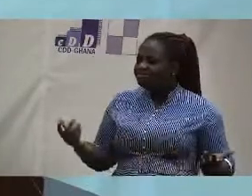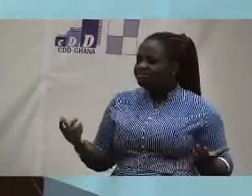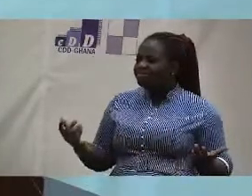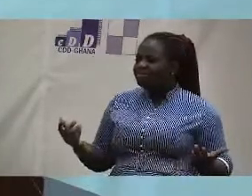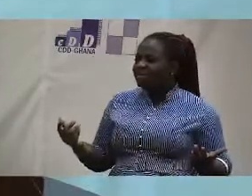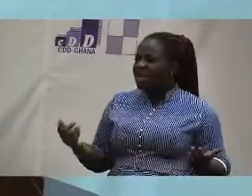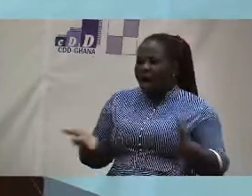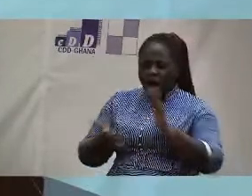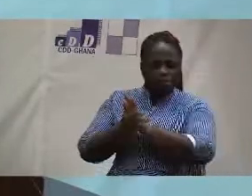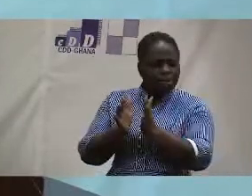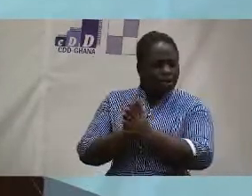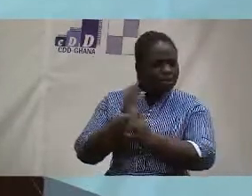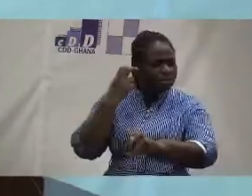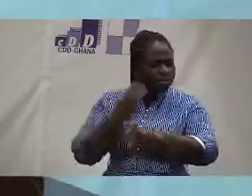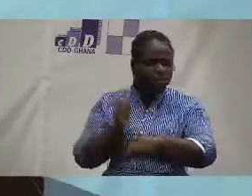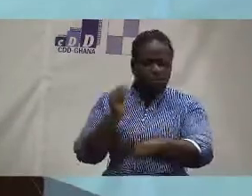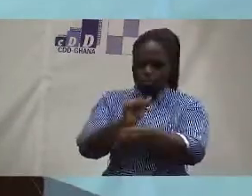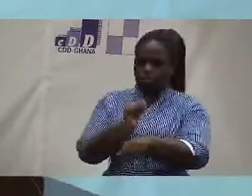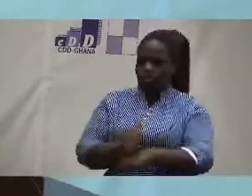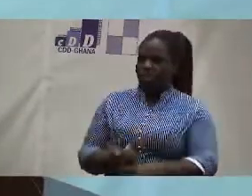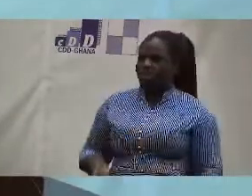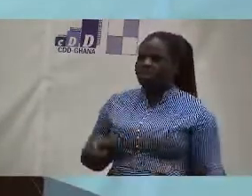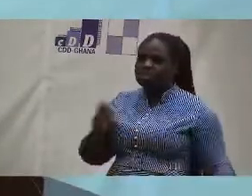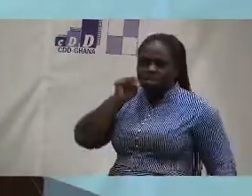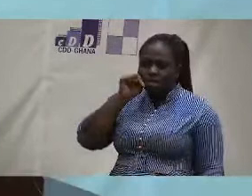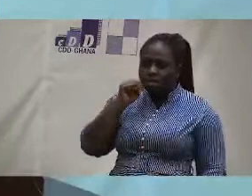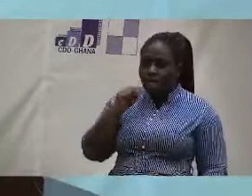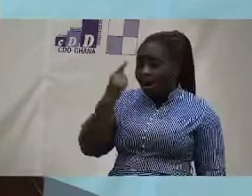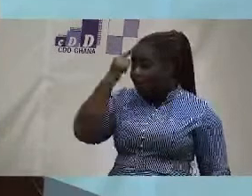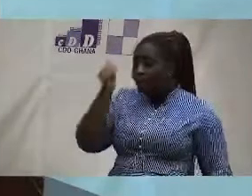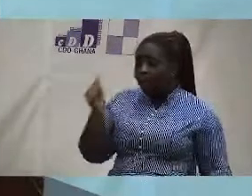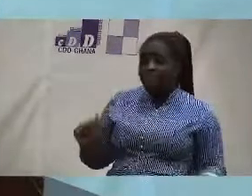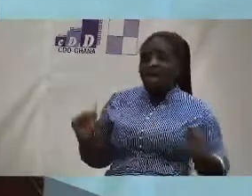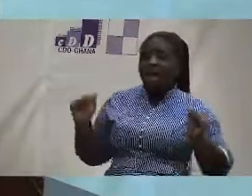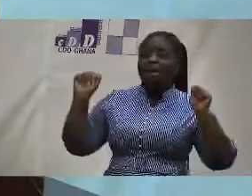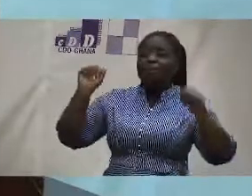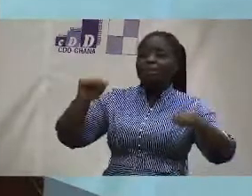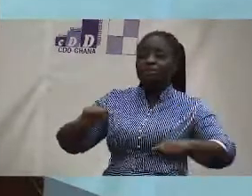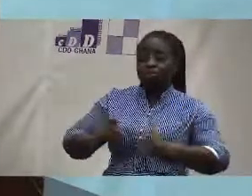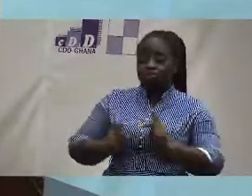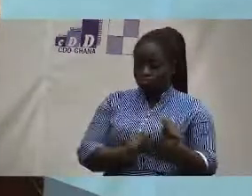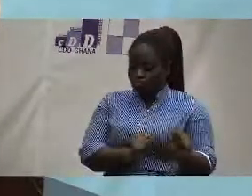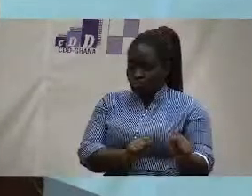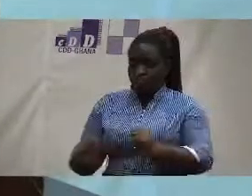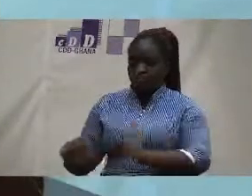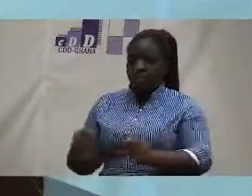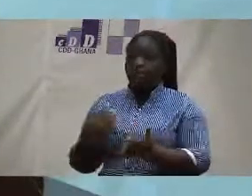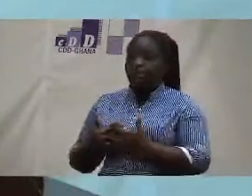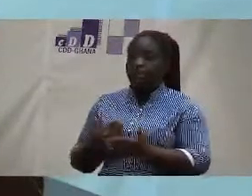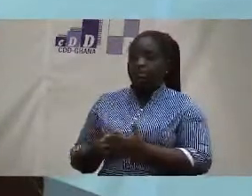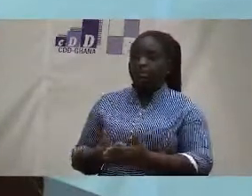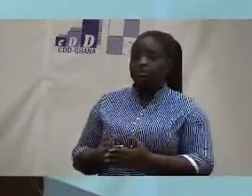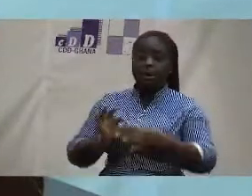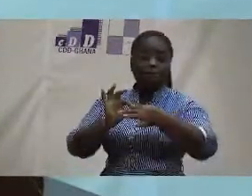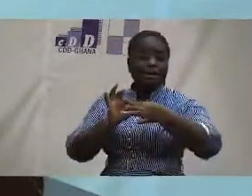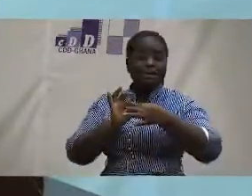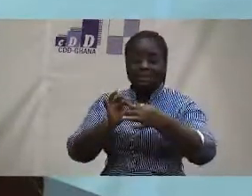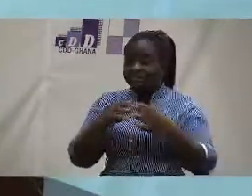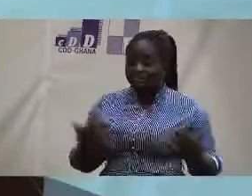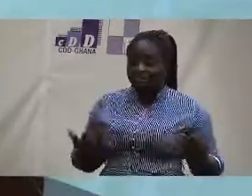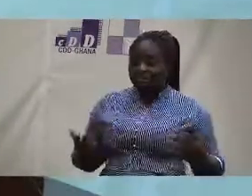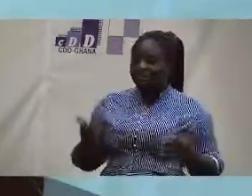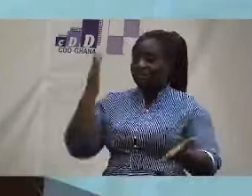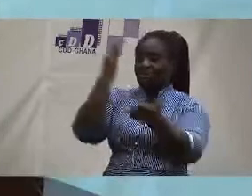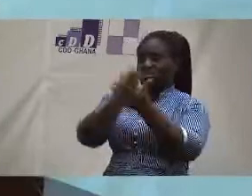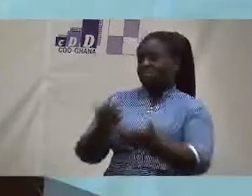became very difficult to work in Mali, because the ability to transfer money to partners at a point in time